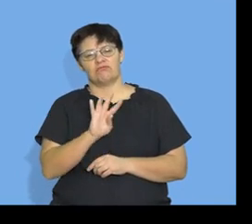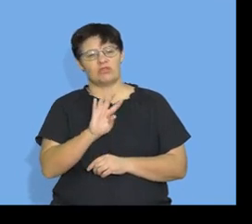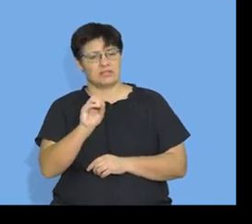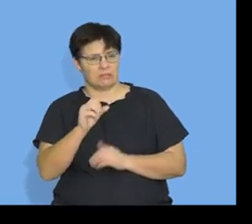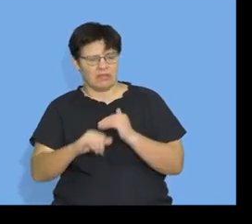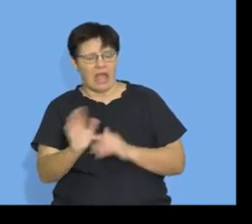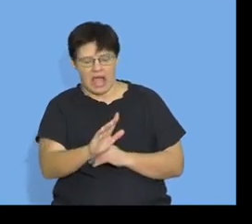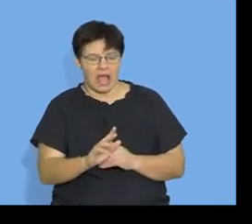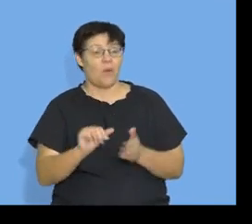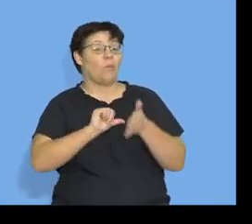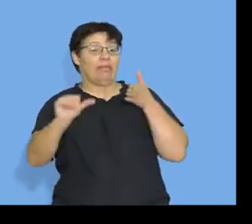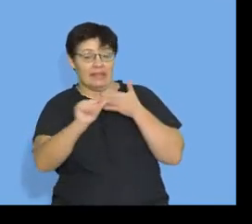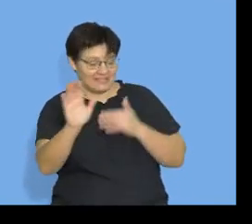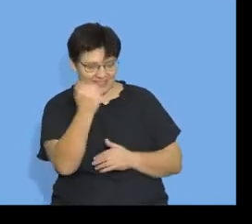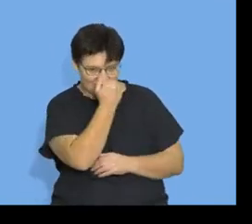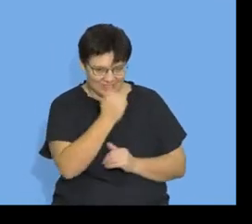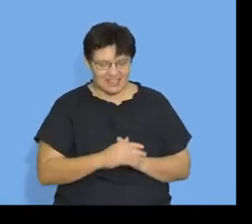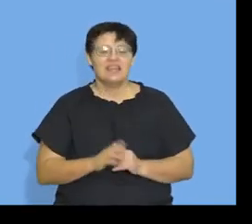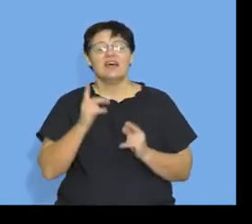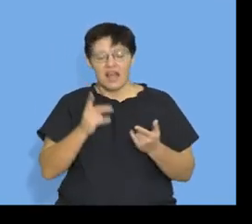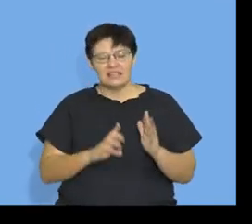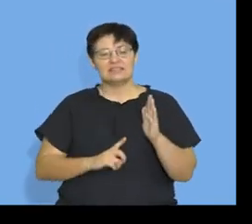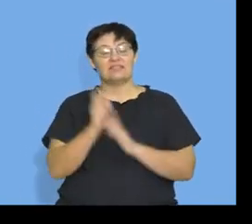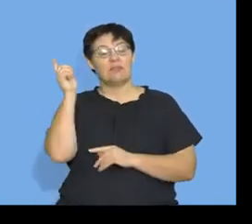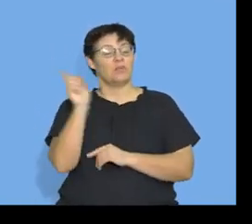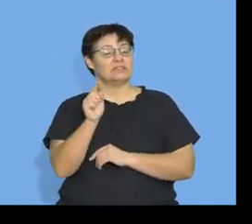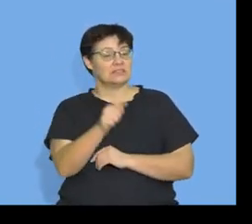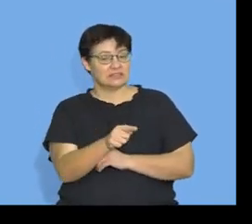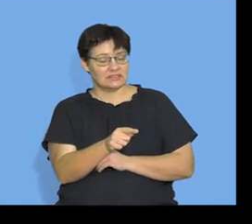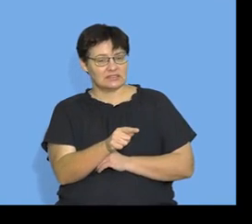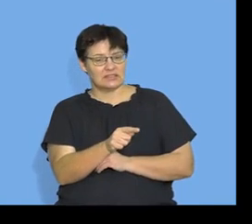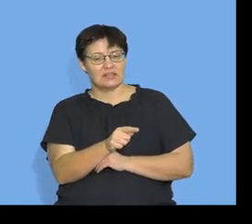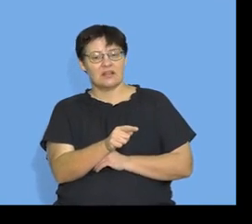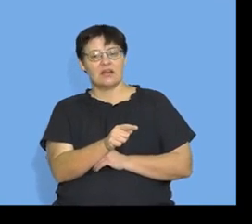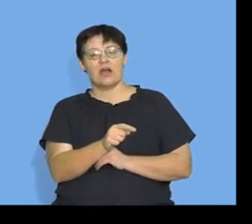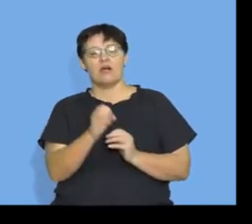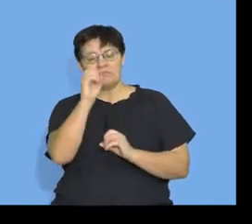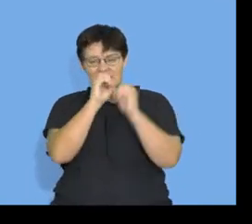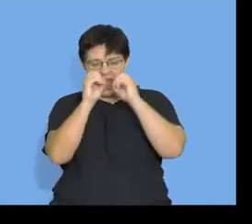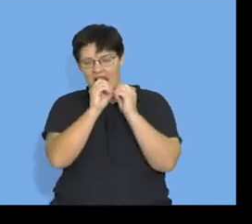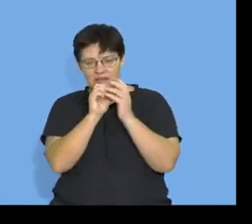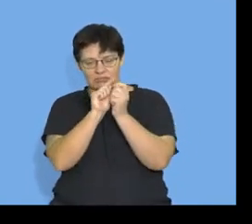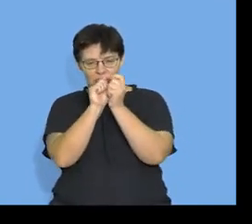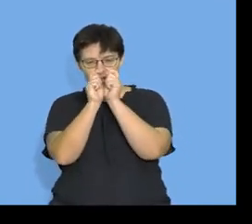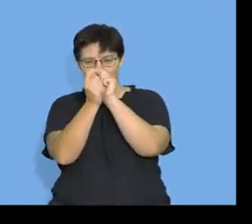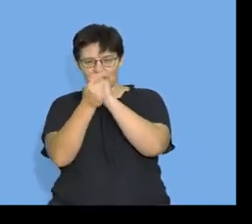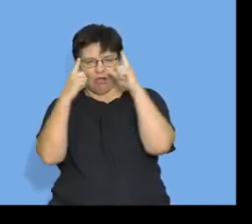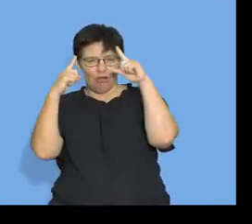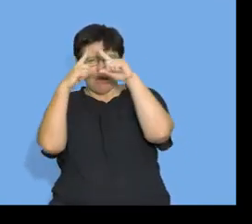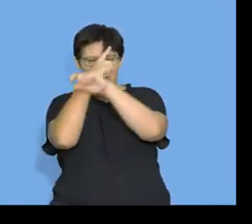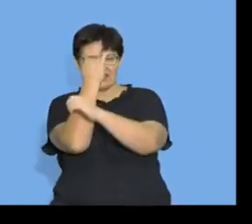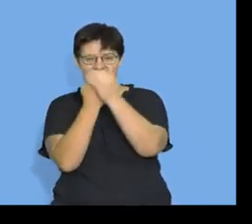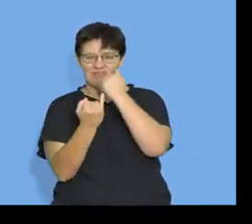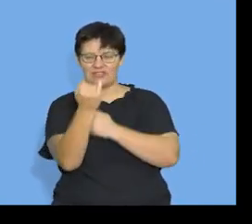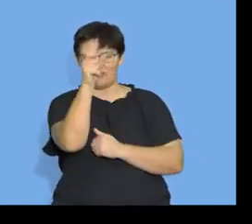40 weeks, my apologies, and it points to the development of how this ball of cell becomes this complex individual